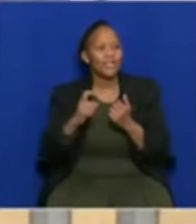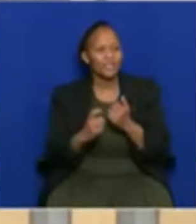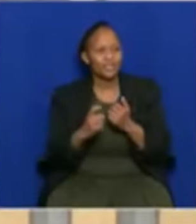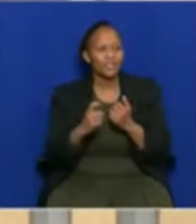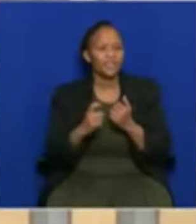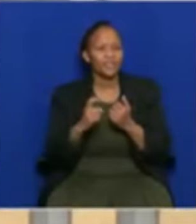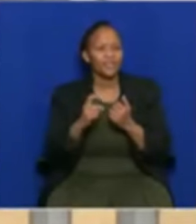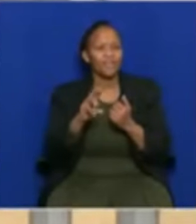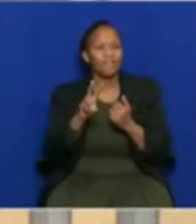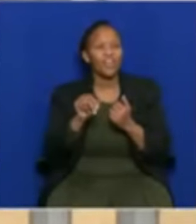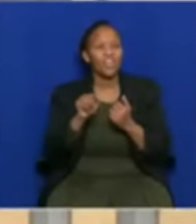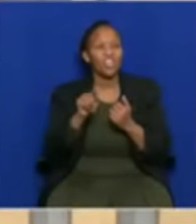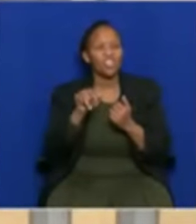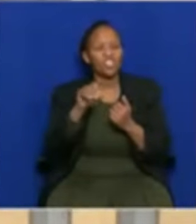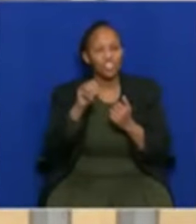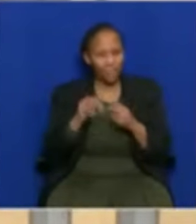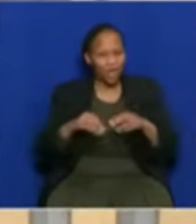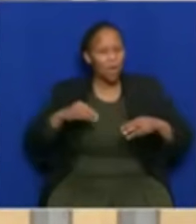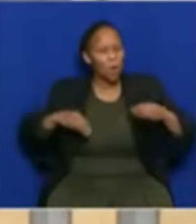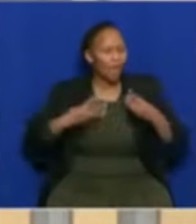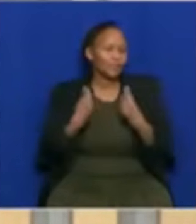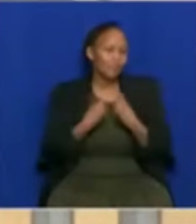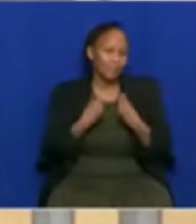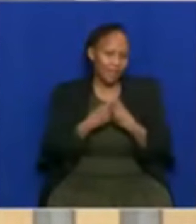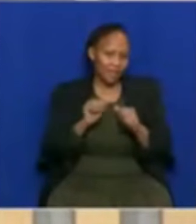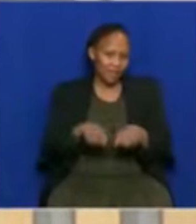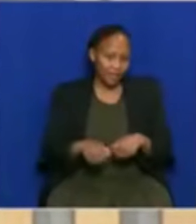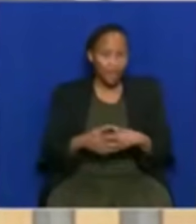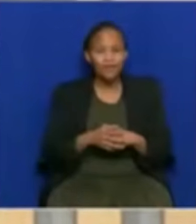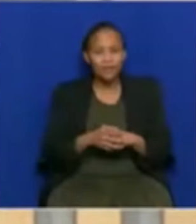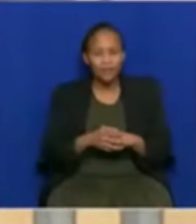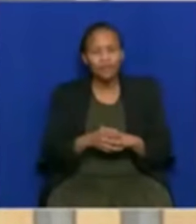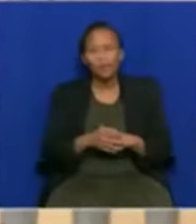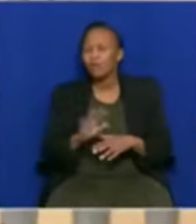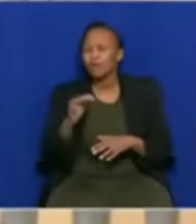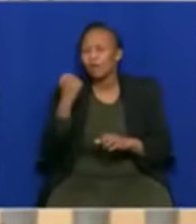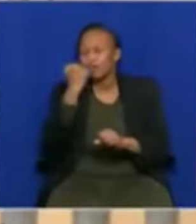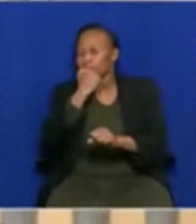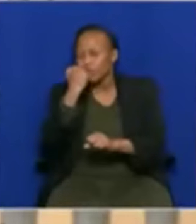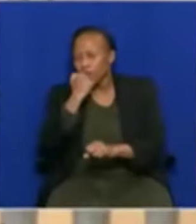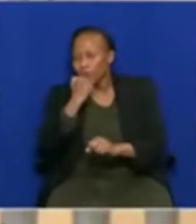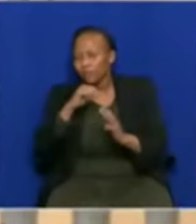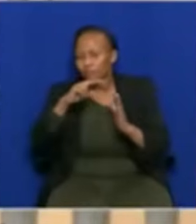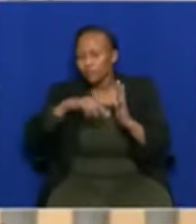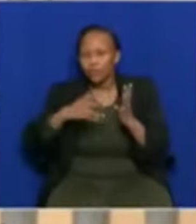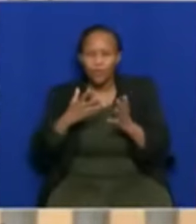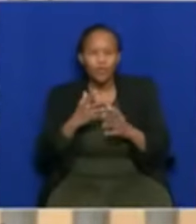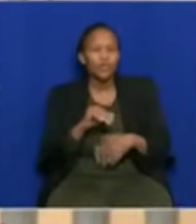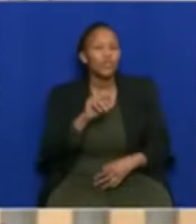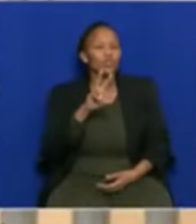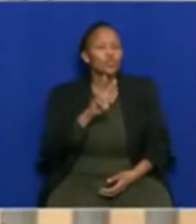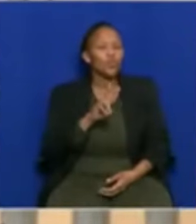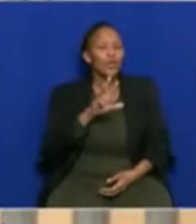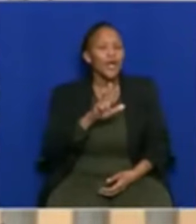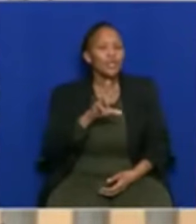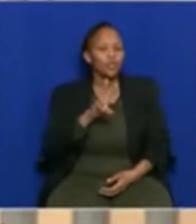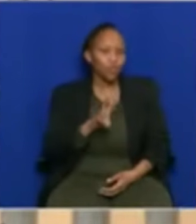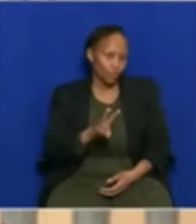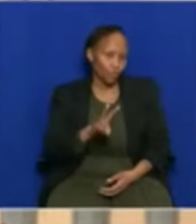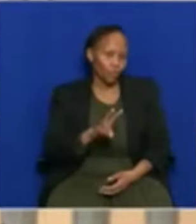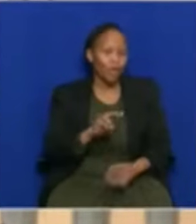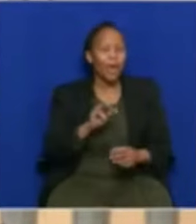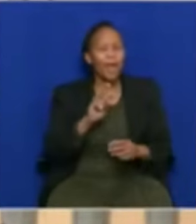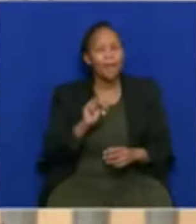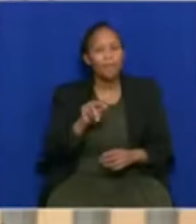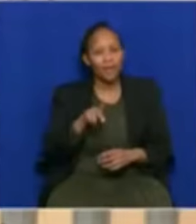to... Where are you reading? No, he's reading from page 292, same MK15, page 292. Then at the